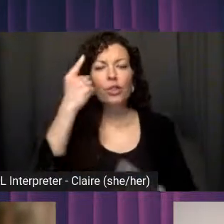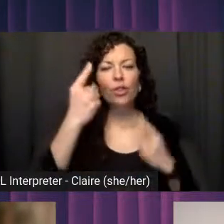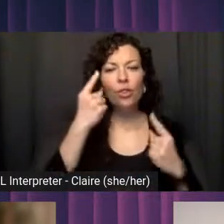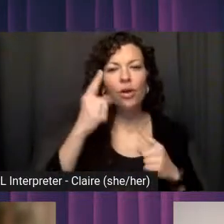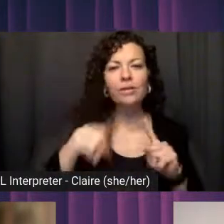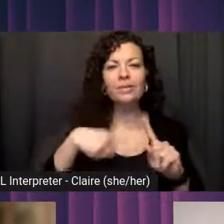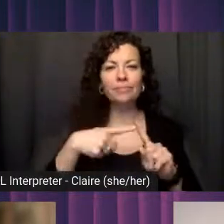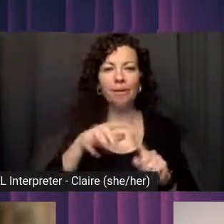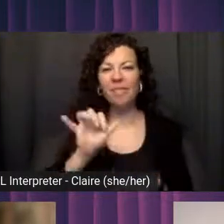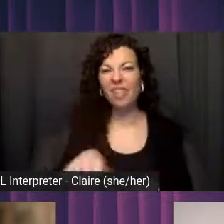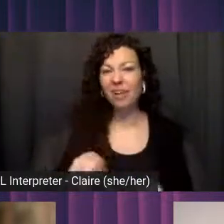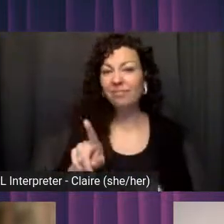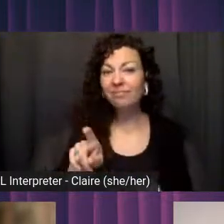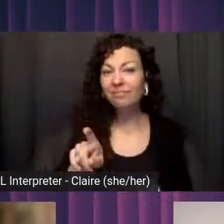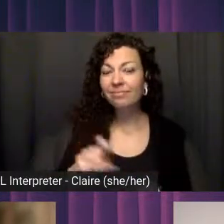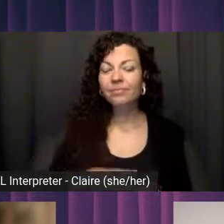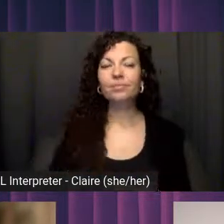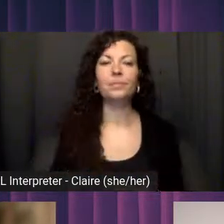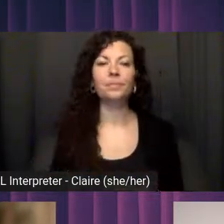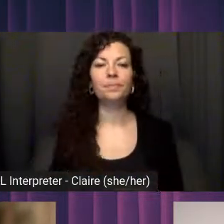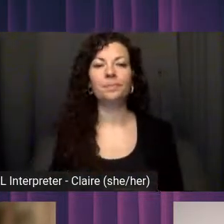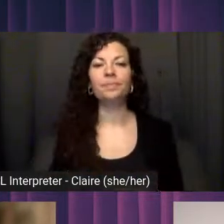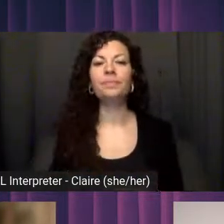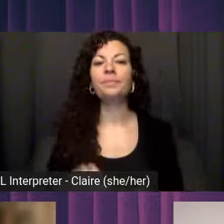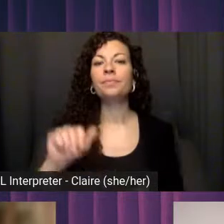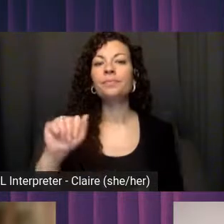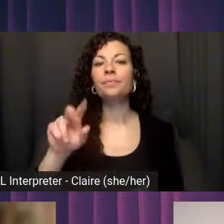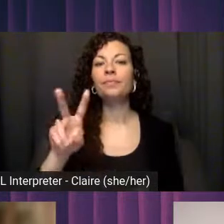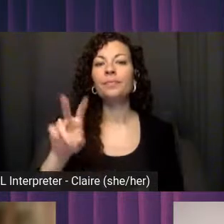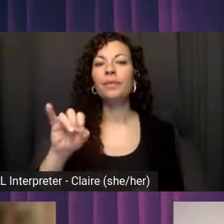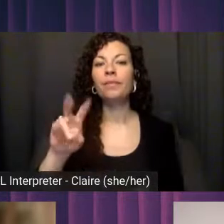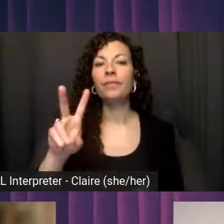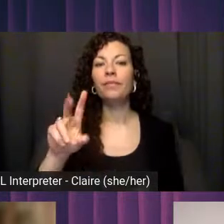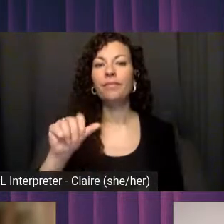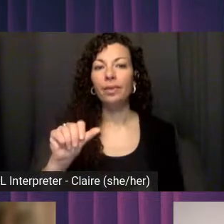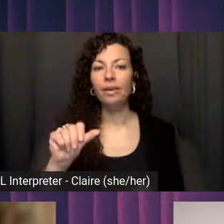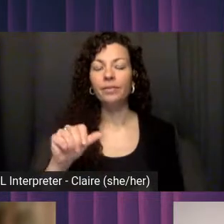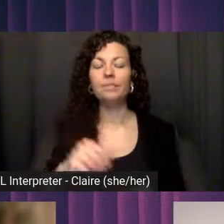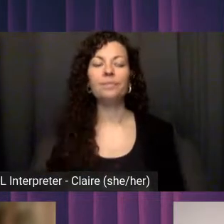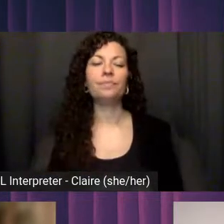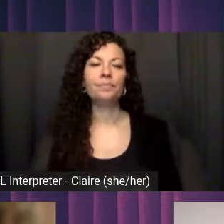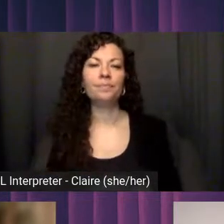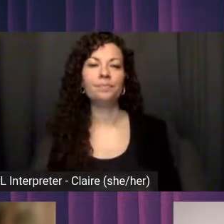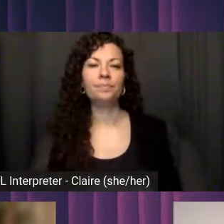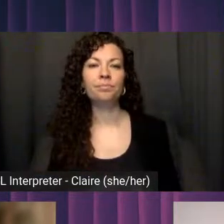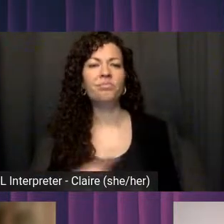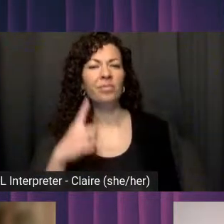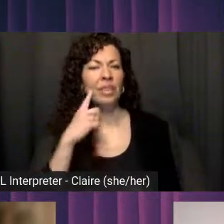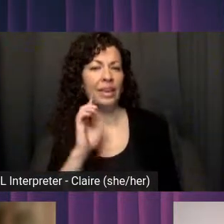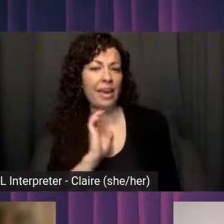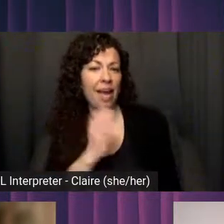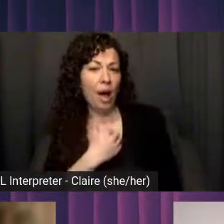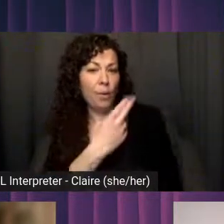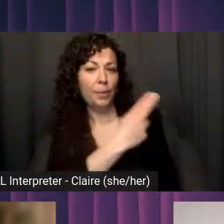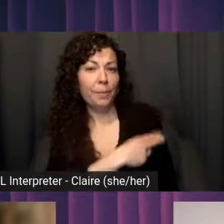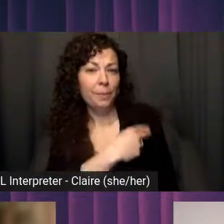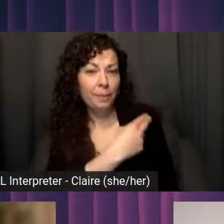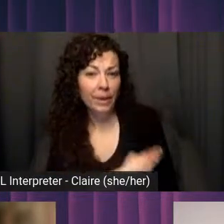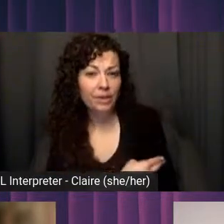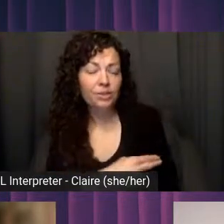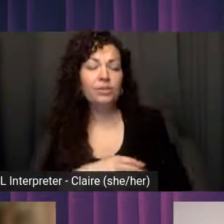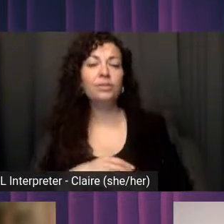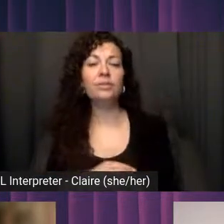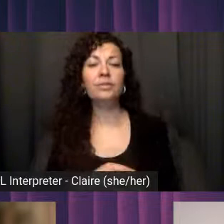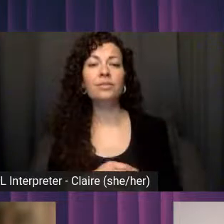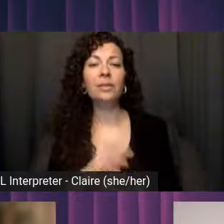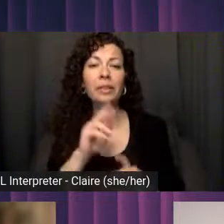I mean, I think that our patients and the people that we serve who are able to access, and our family and